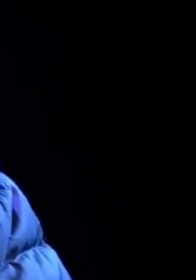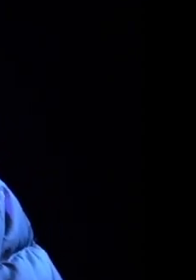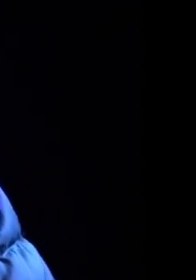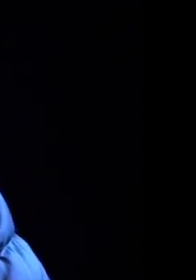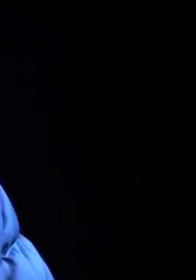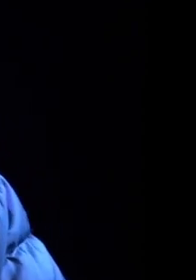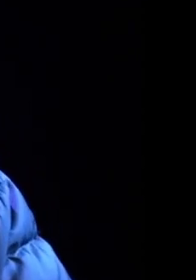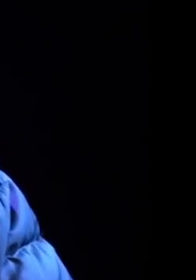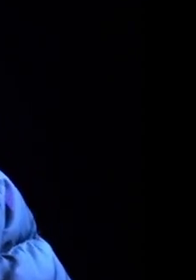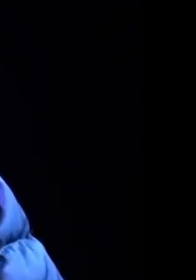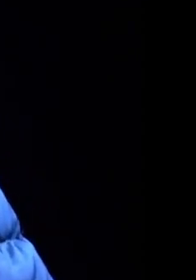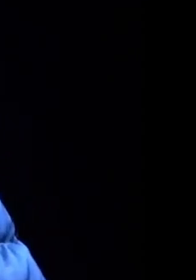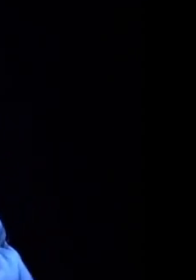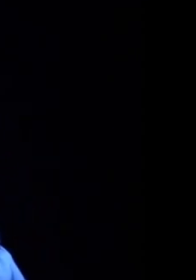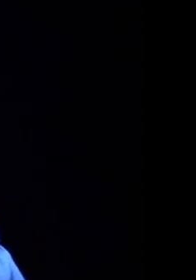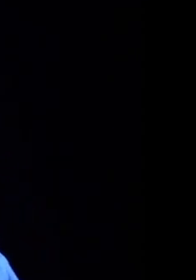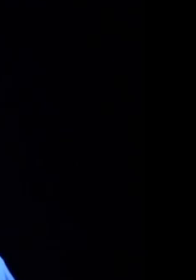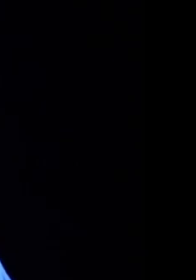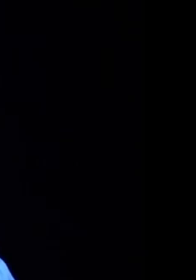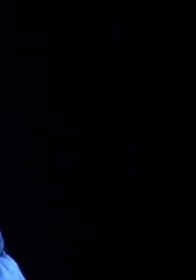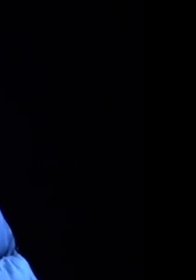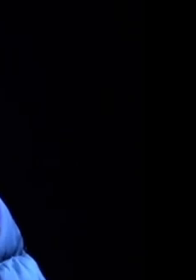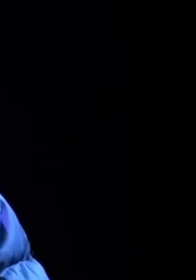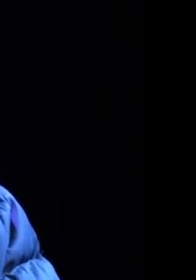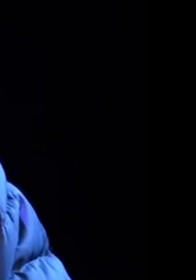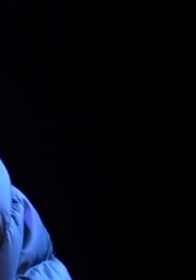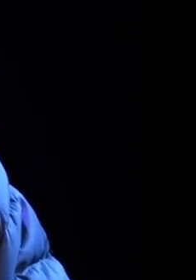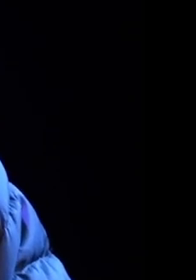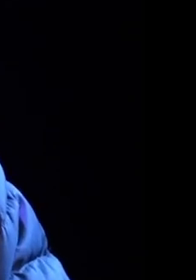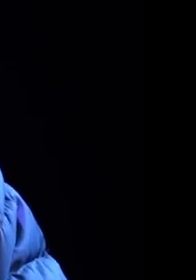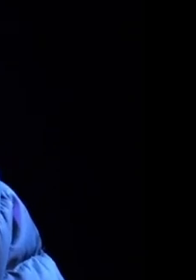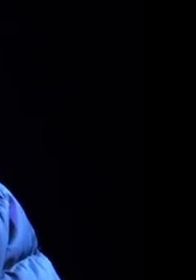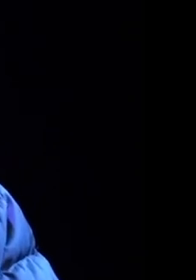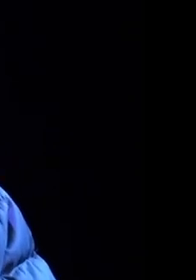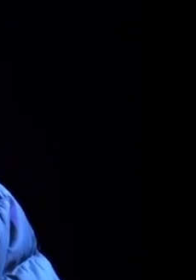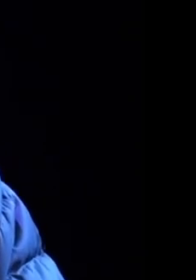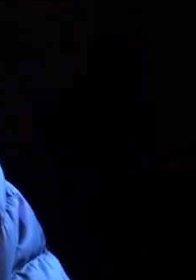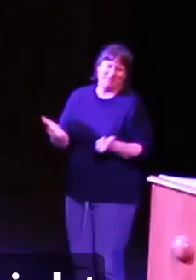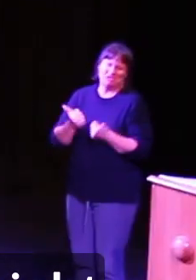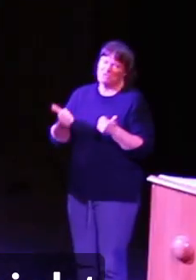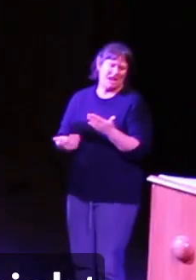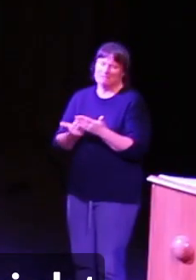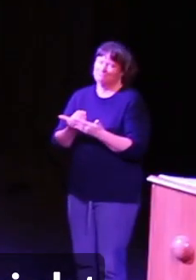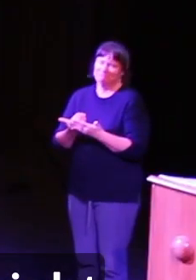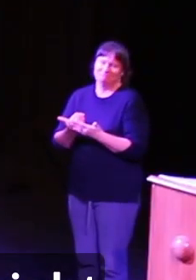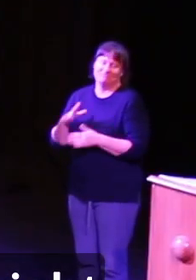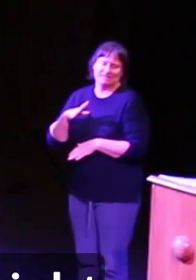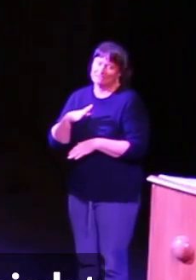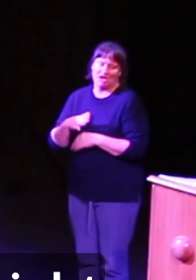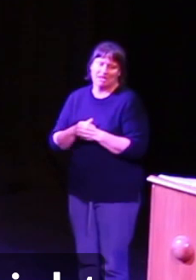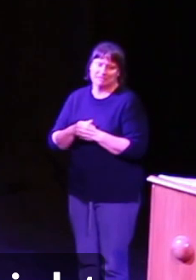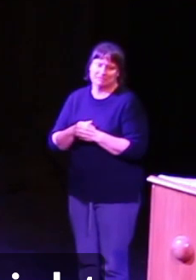And Tema is absolutely right. We're kind of thrown in the deep end, but that's okay. It's nothing new to us. In terms